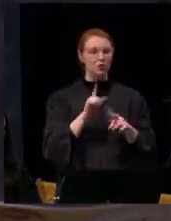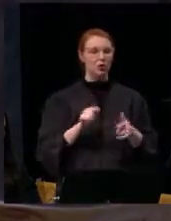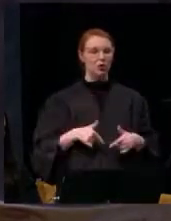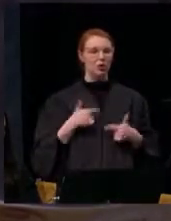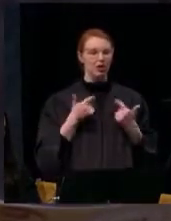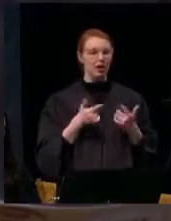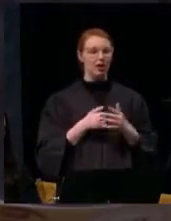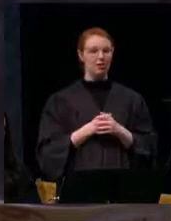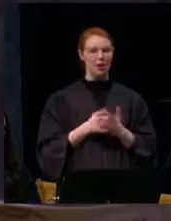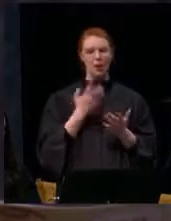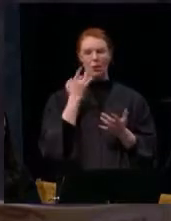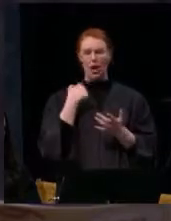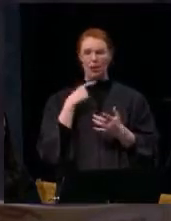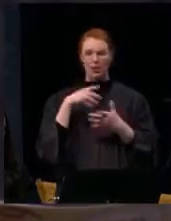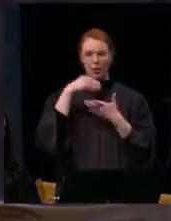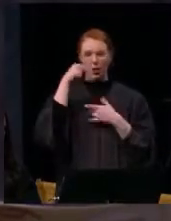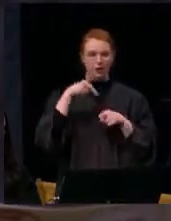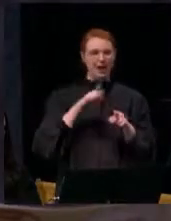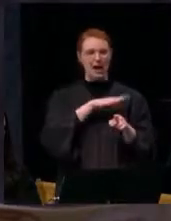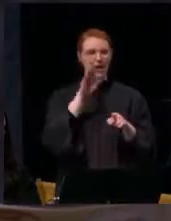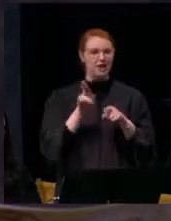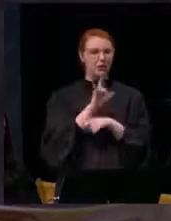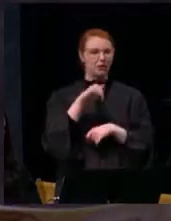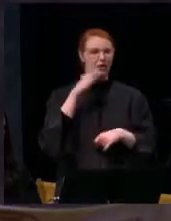learn something I will never use?"